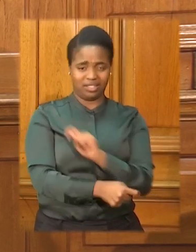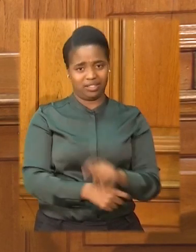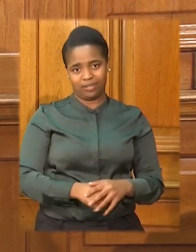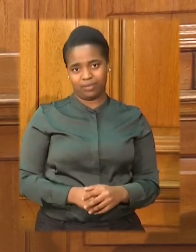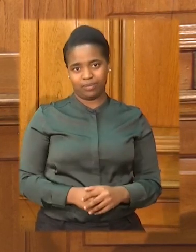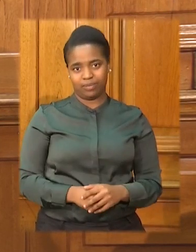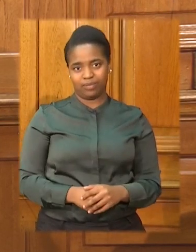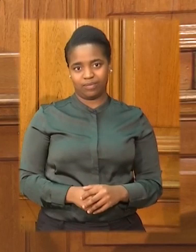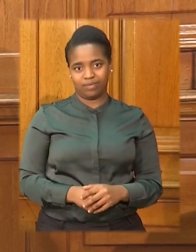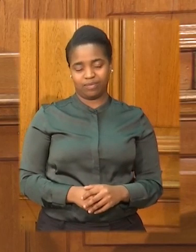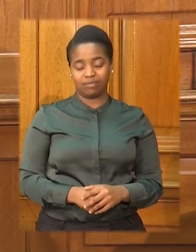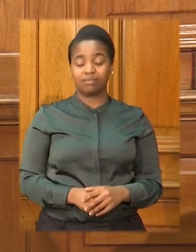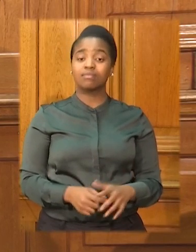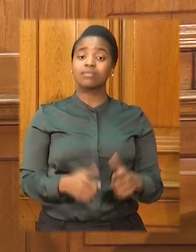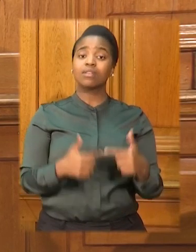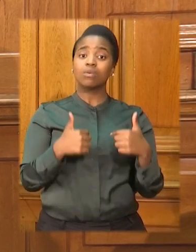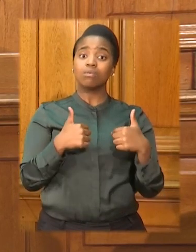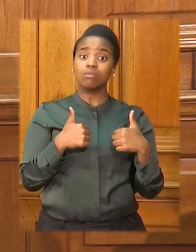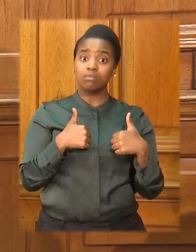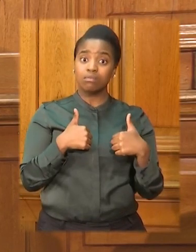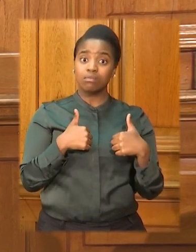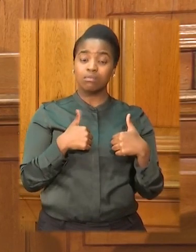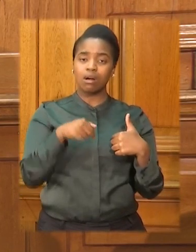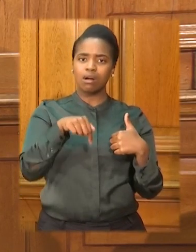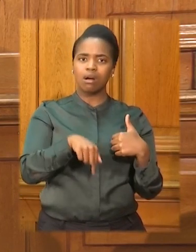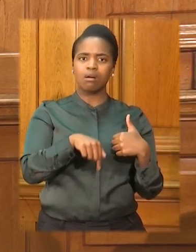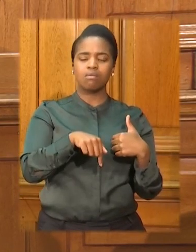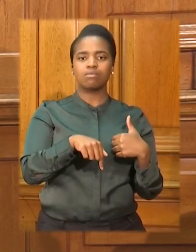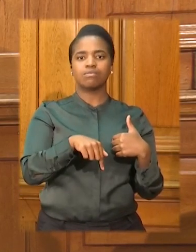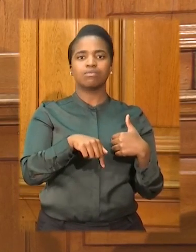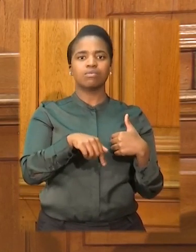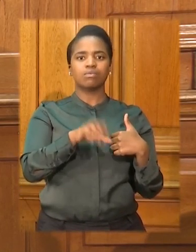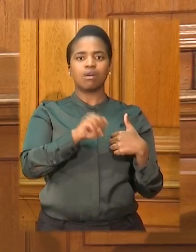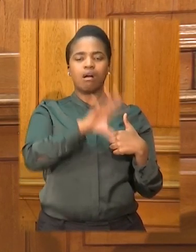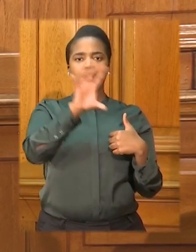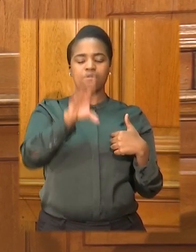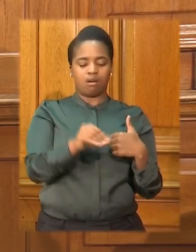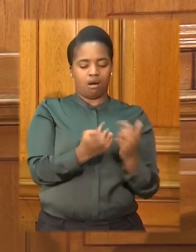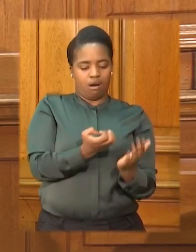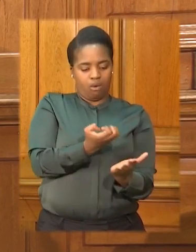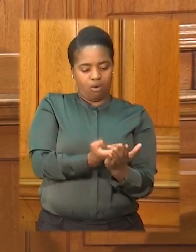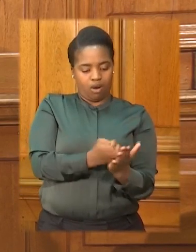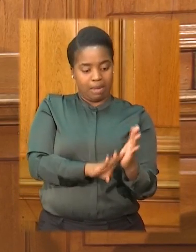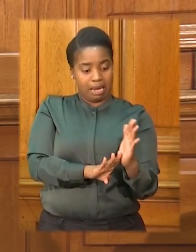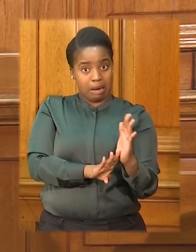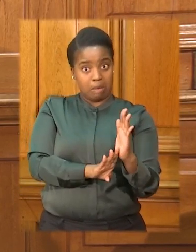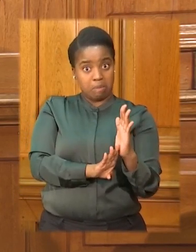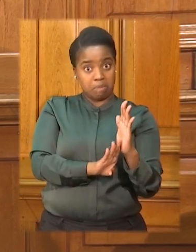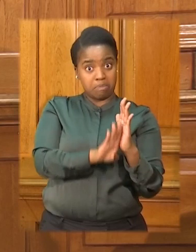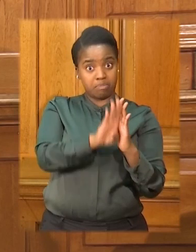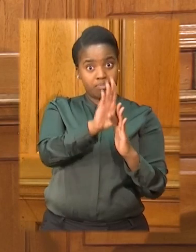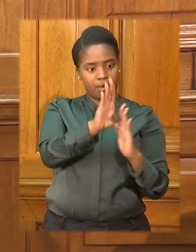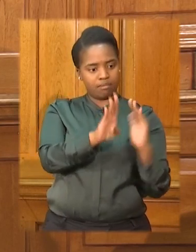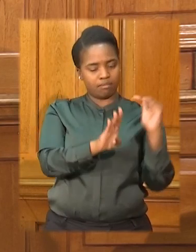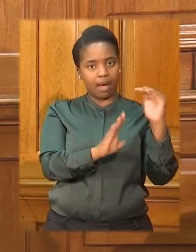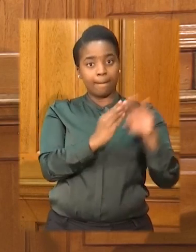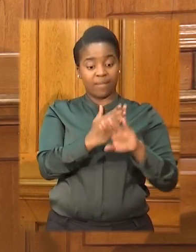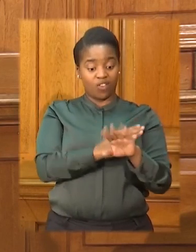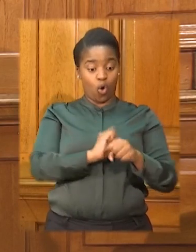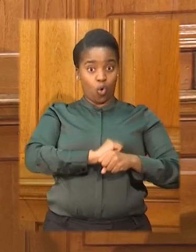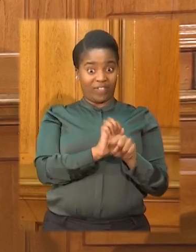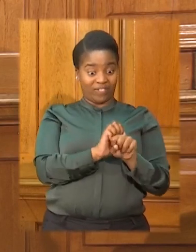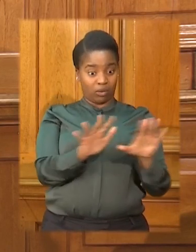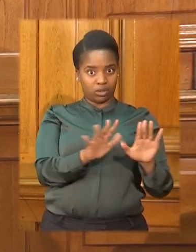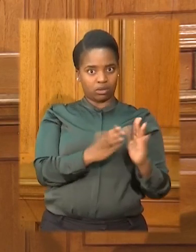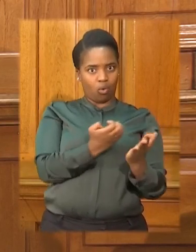We are resolved not to merely return our economy to where it was before the